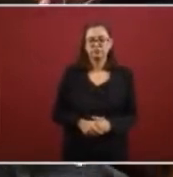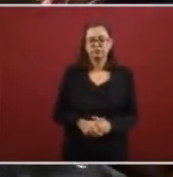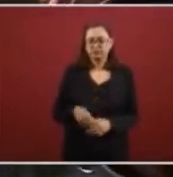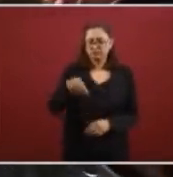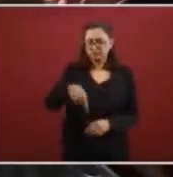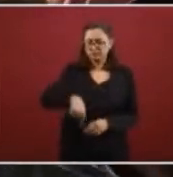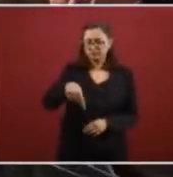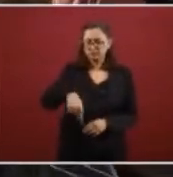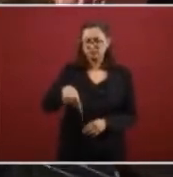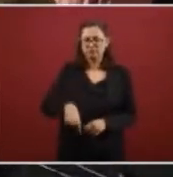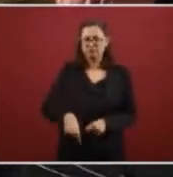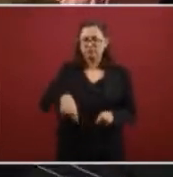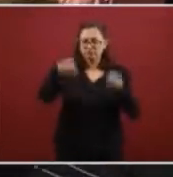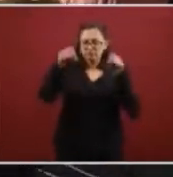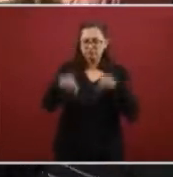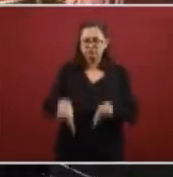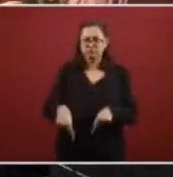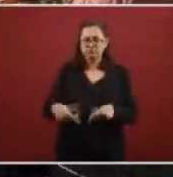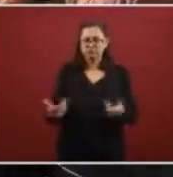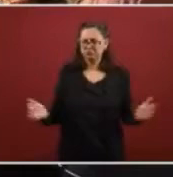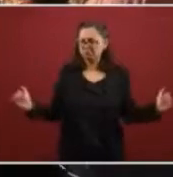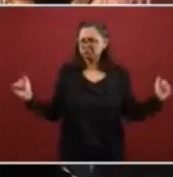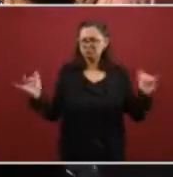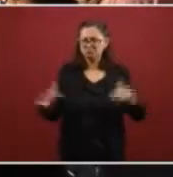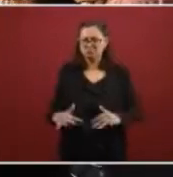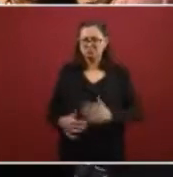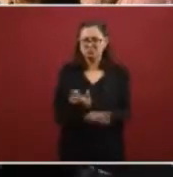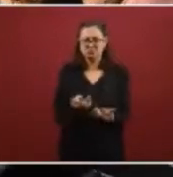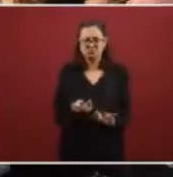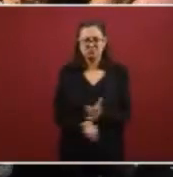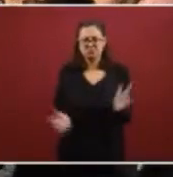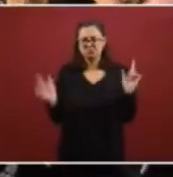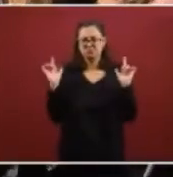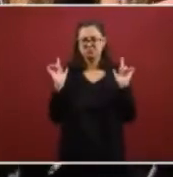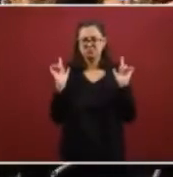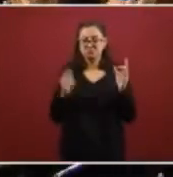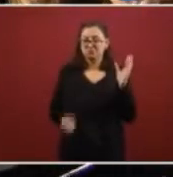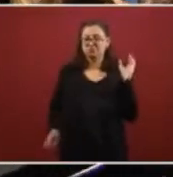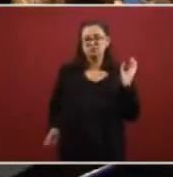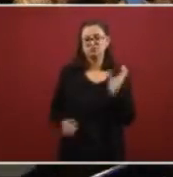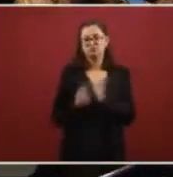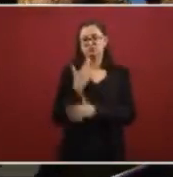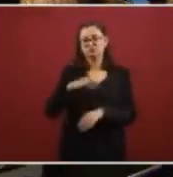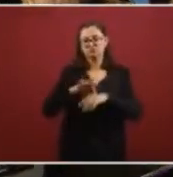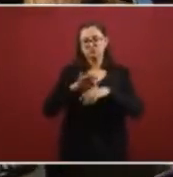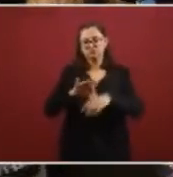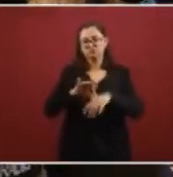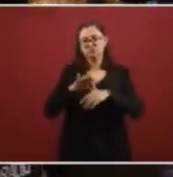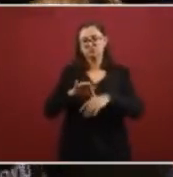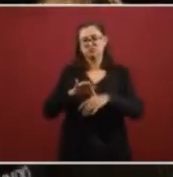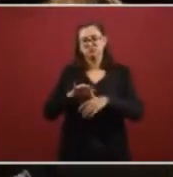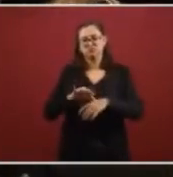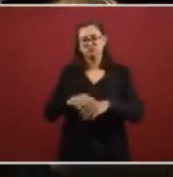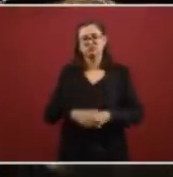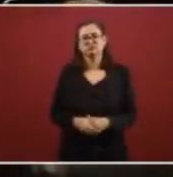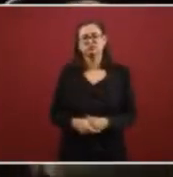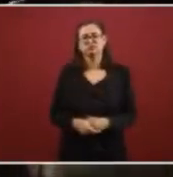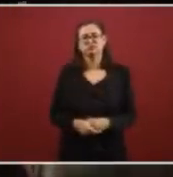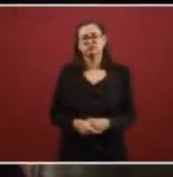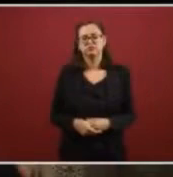Here, right now. That's a new reality.